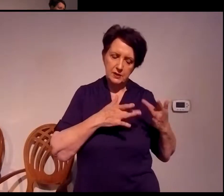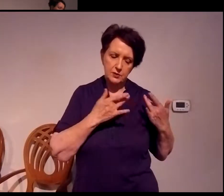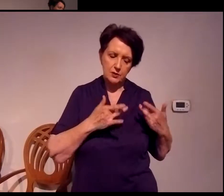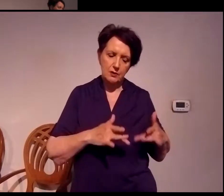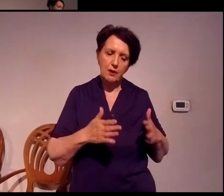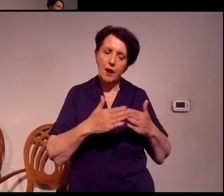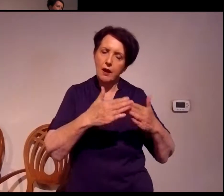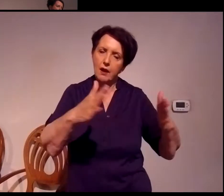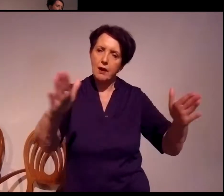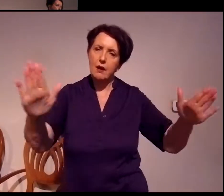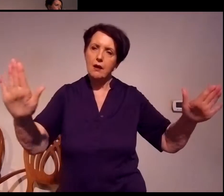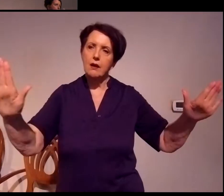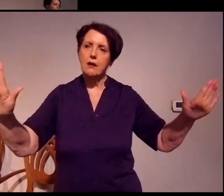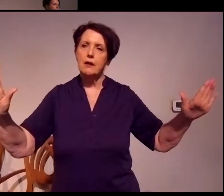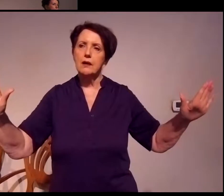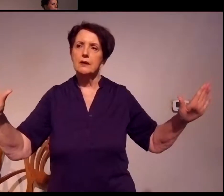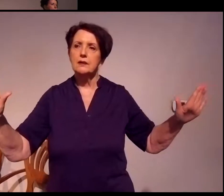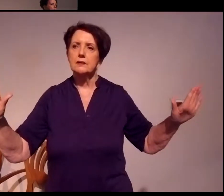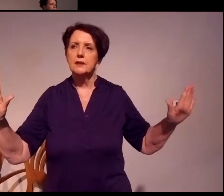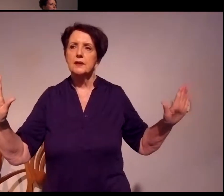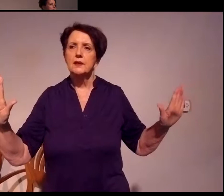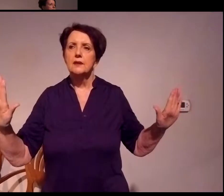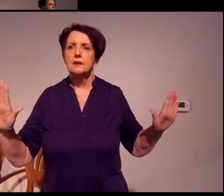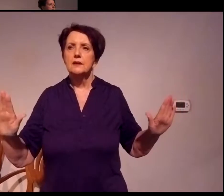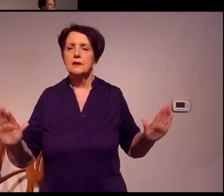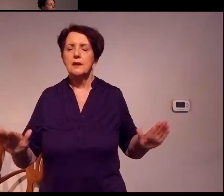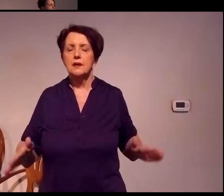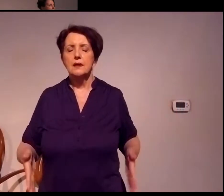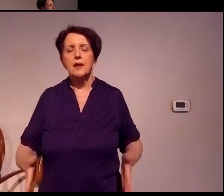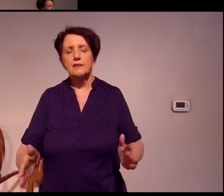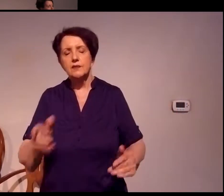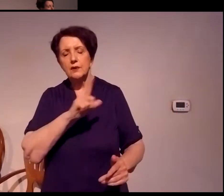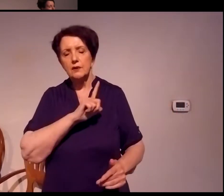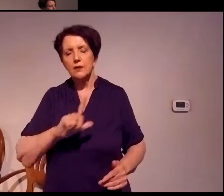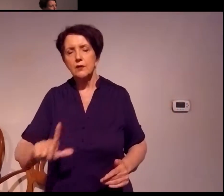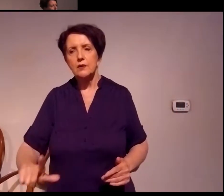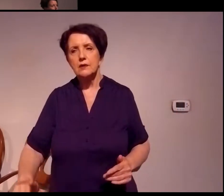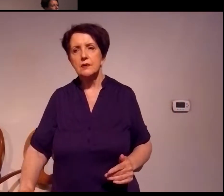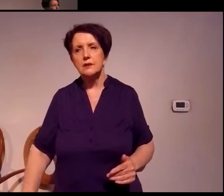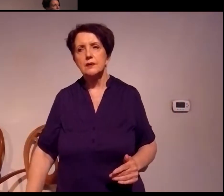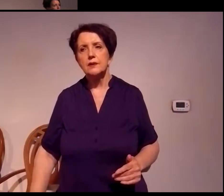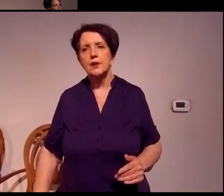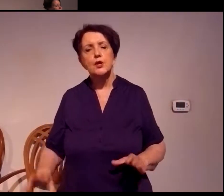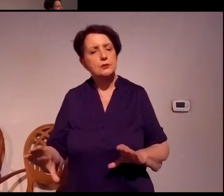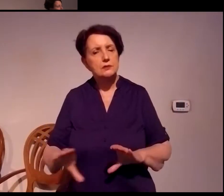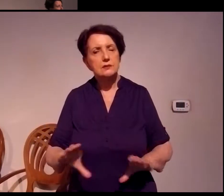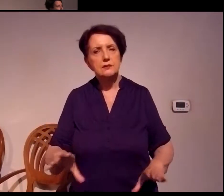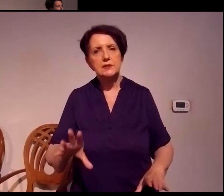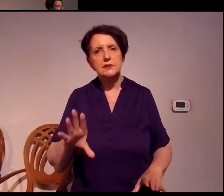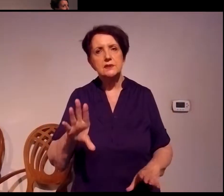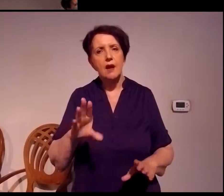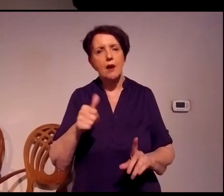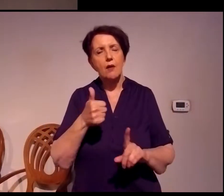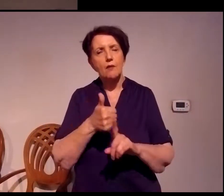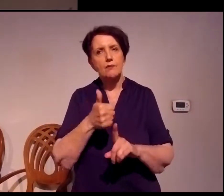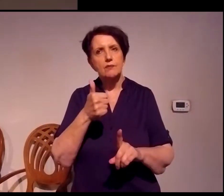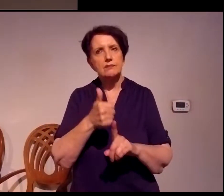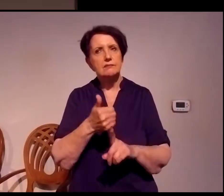Open your heart, let the Lord have its own